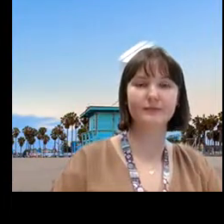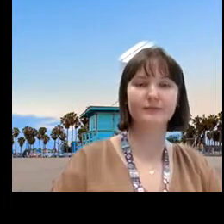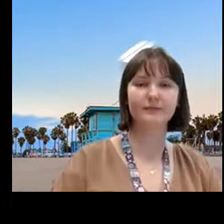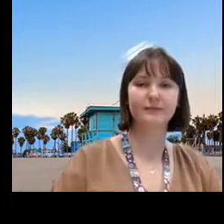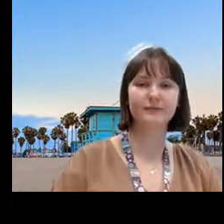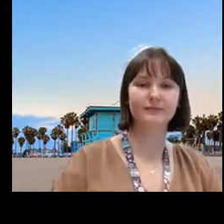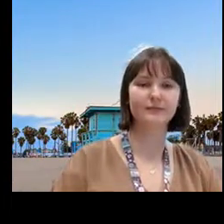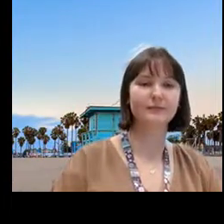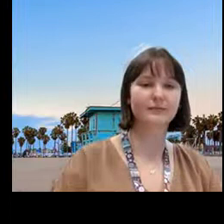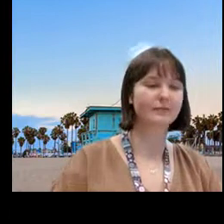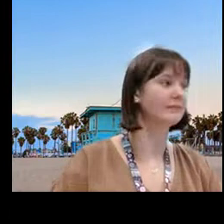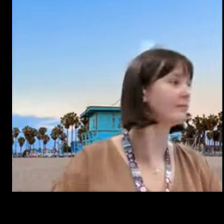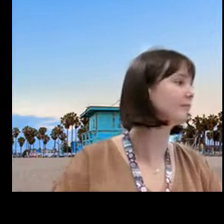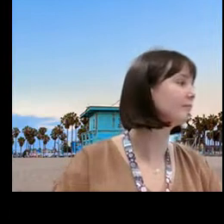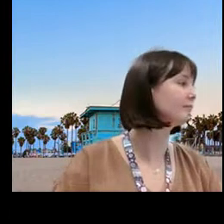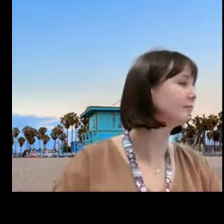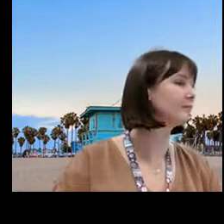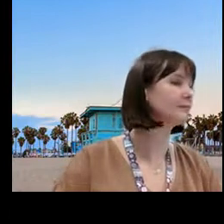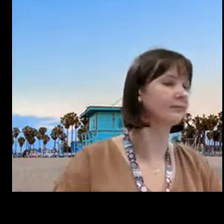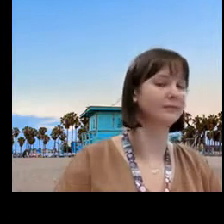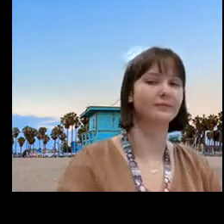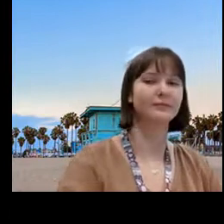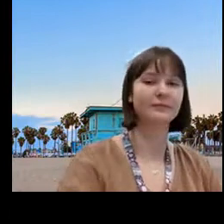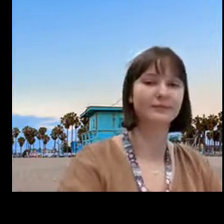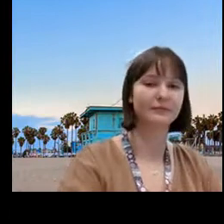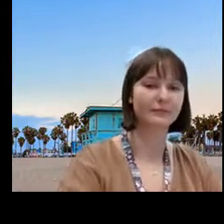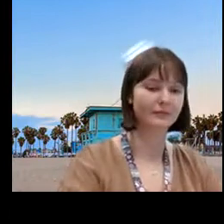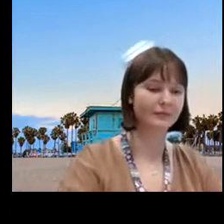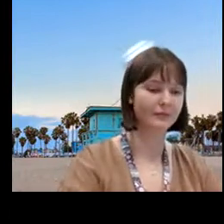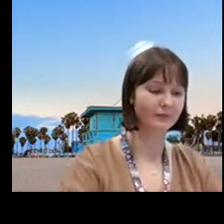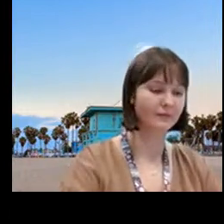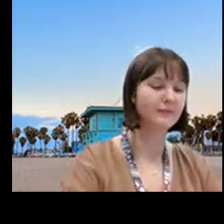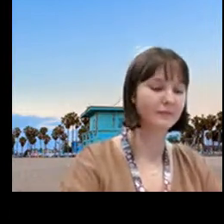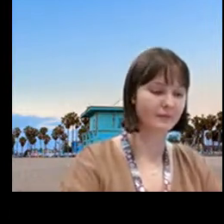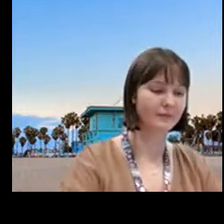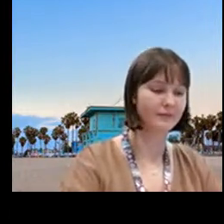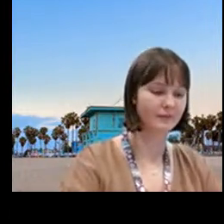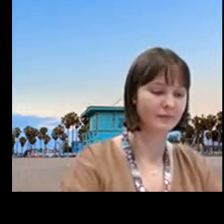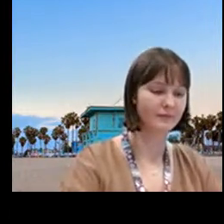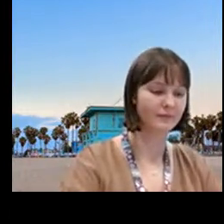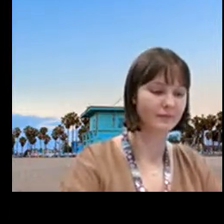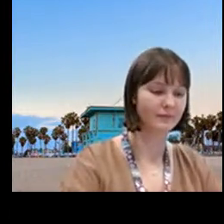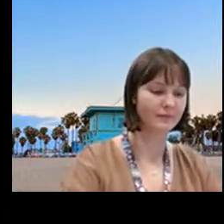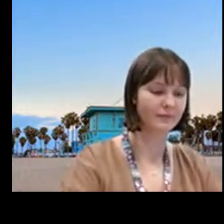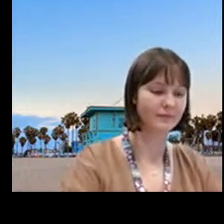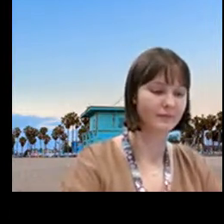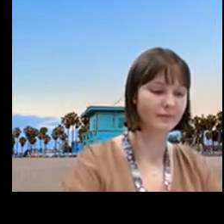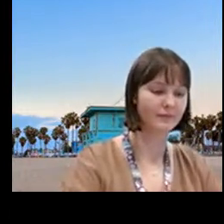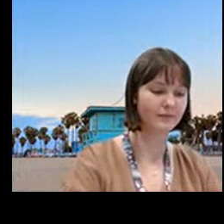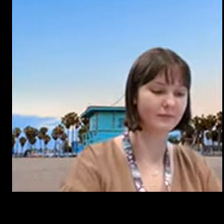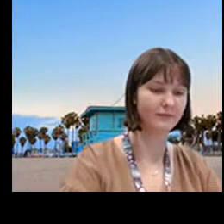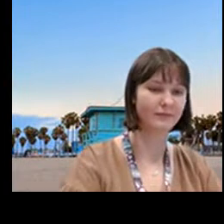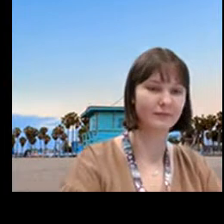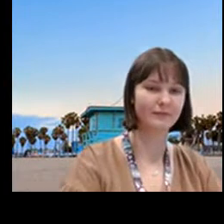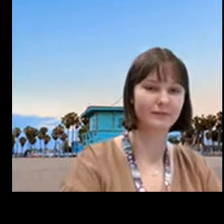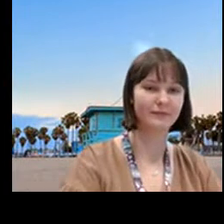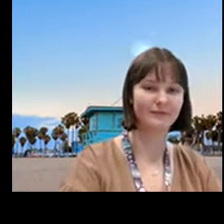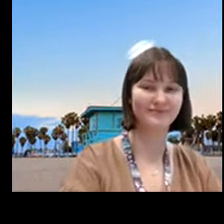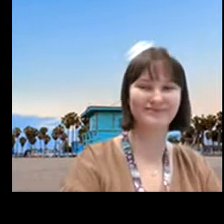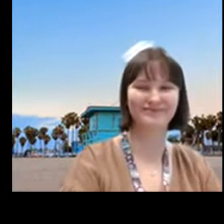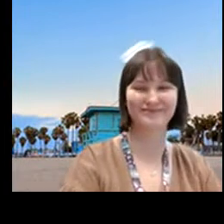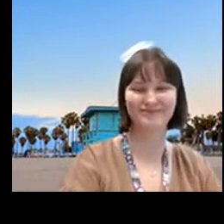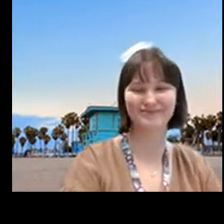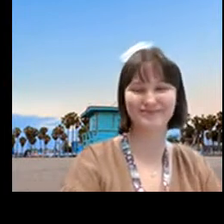So if everyone can just bear with us for a minute and Roianne will call back in. The joys of